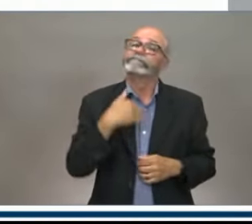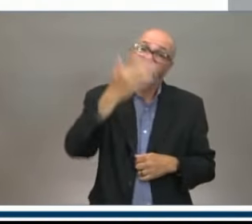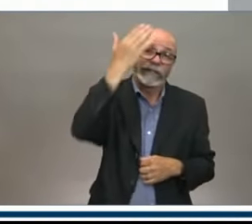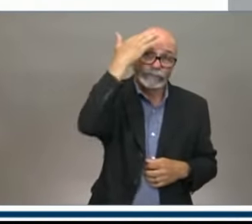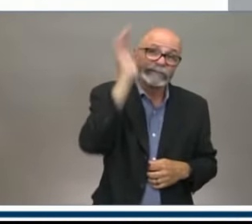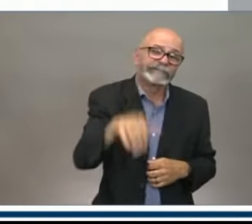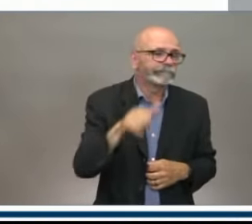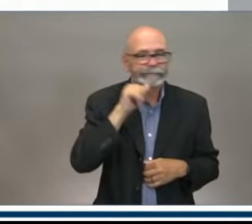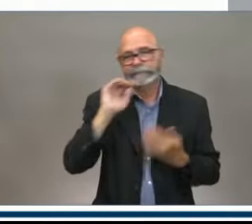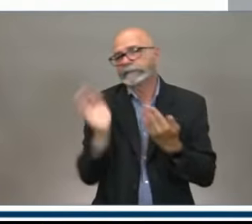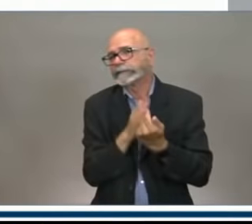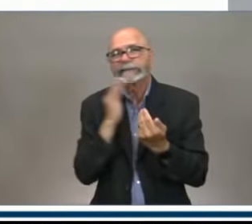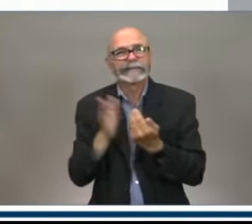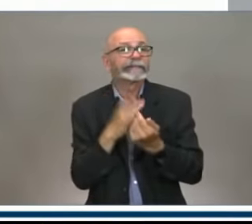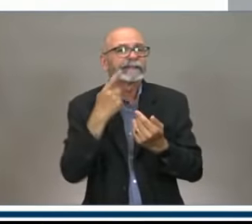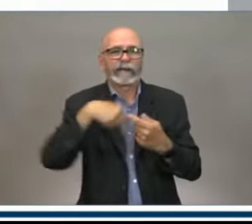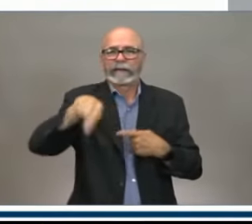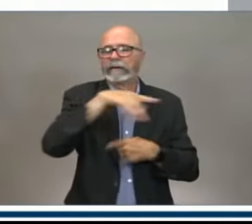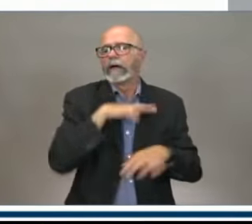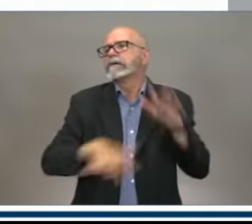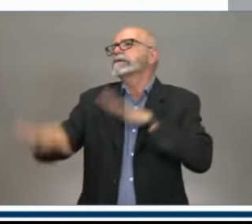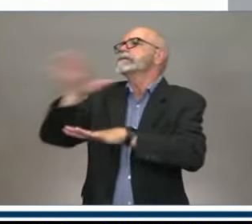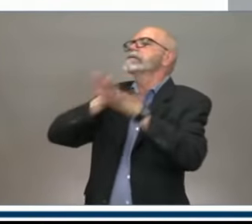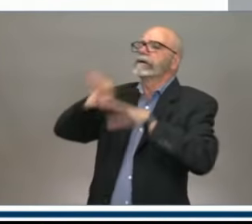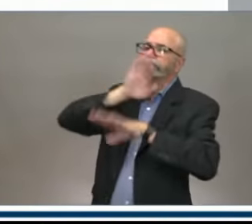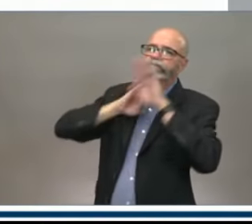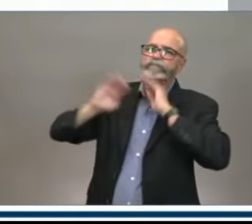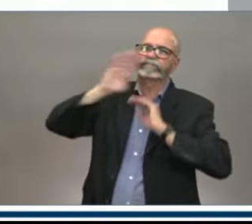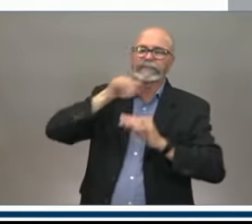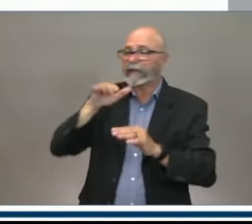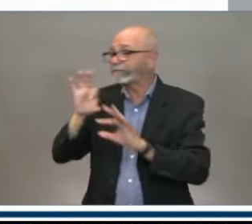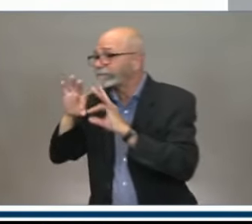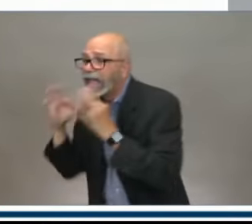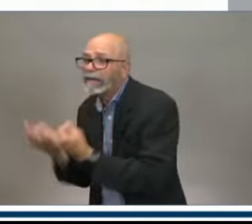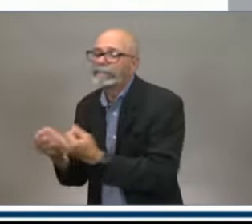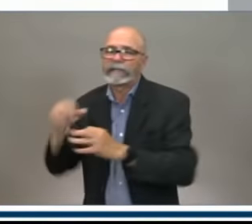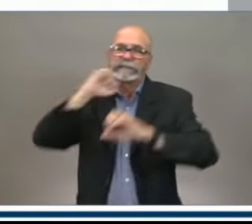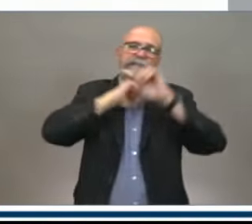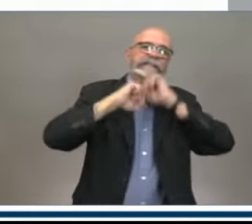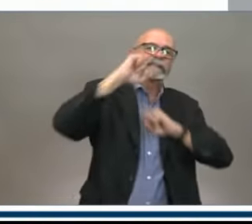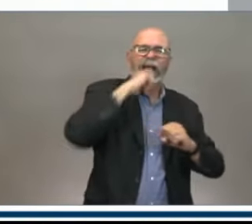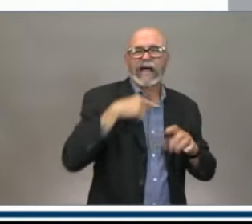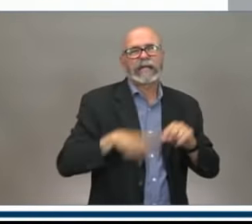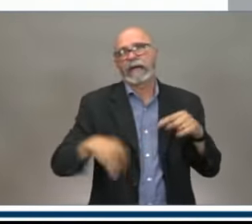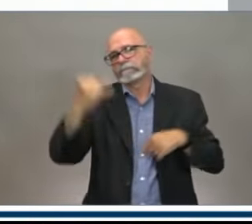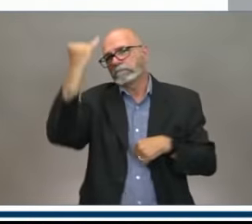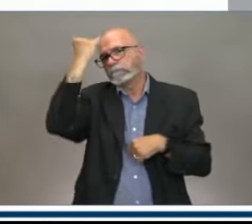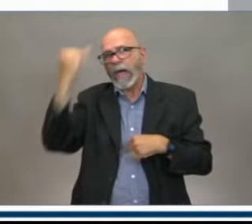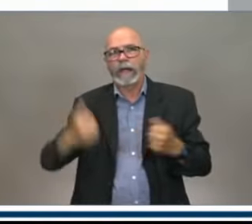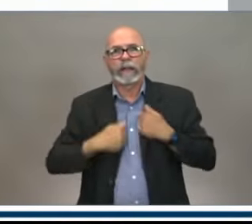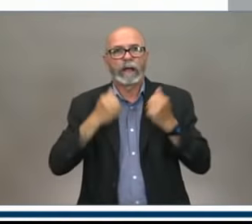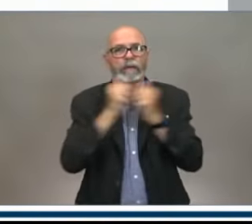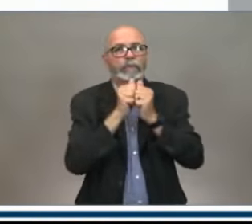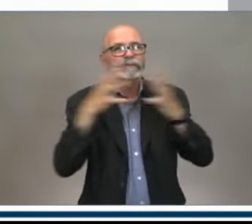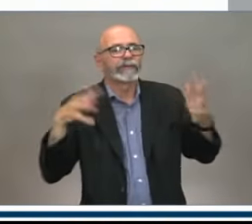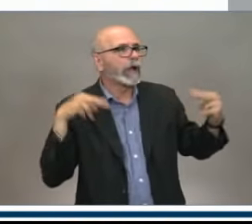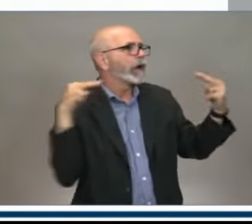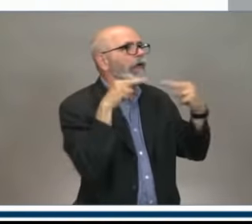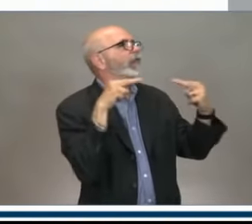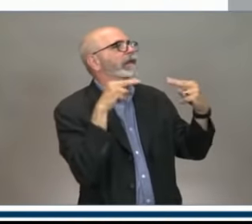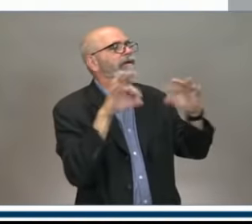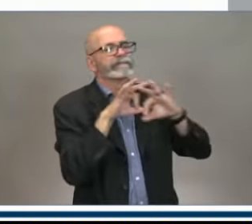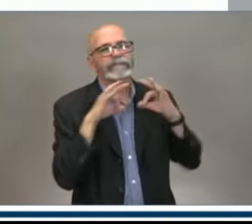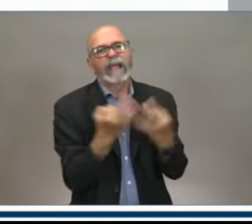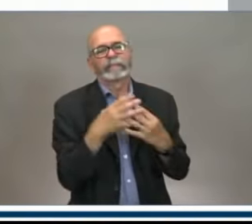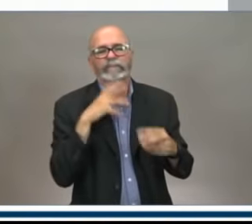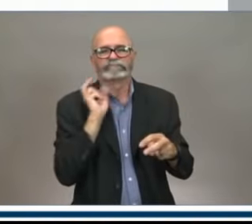families. I can only imagine how hard it is to not have been able to see your loved one, your family member who lives in a